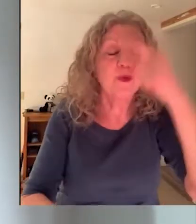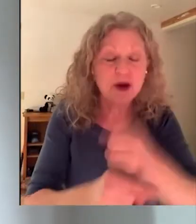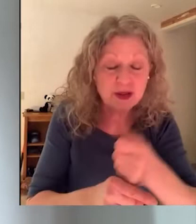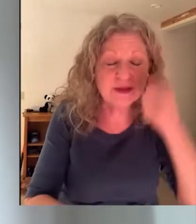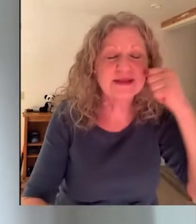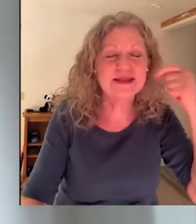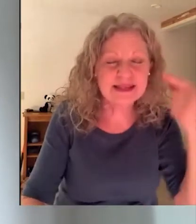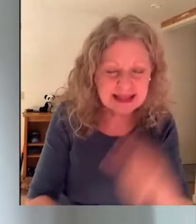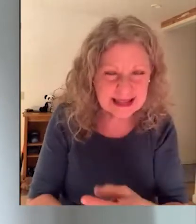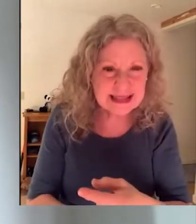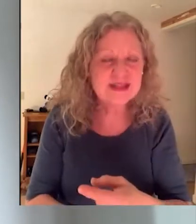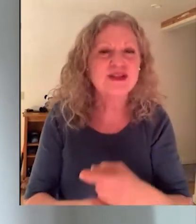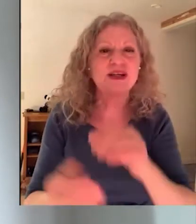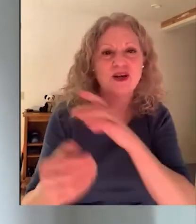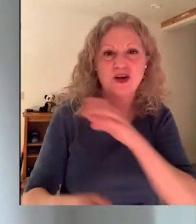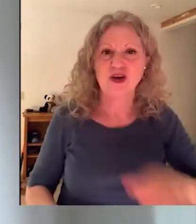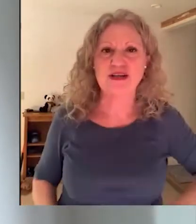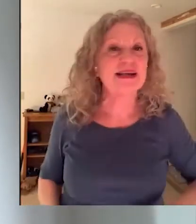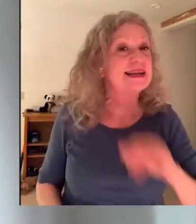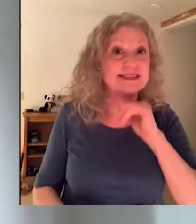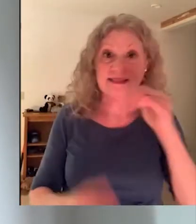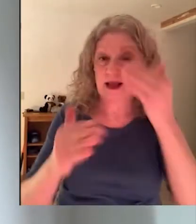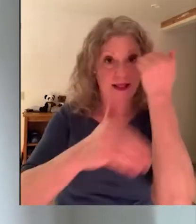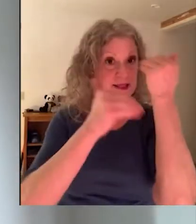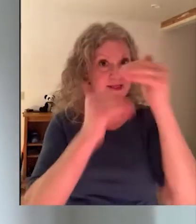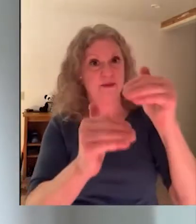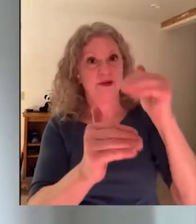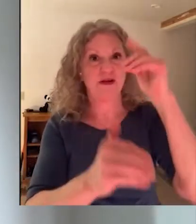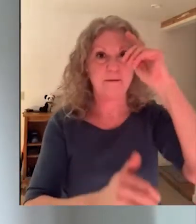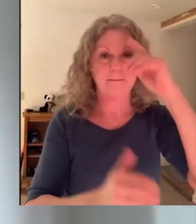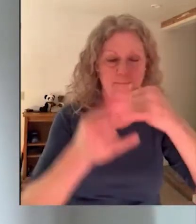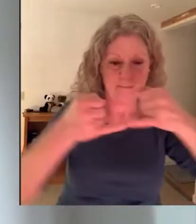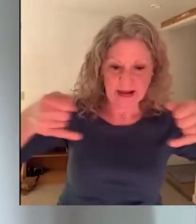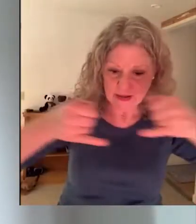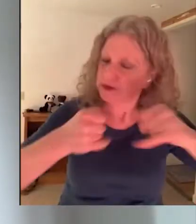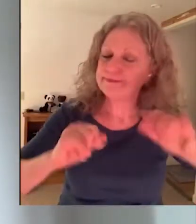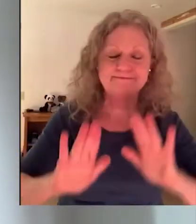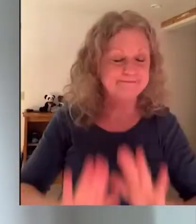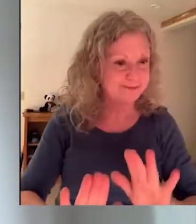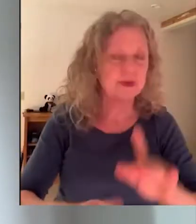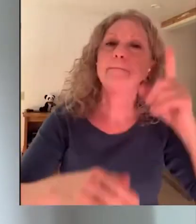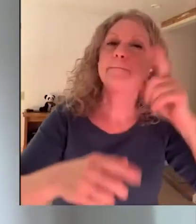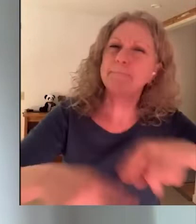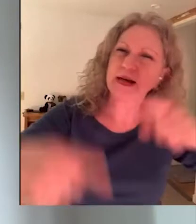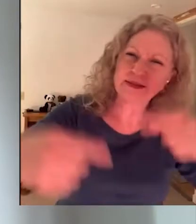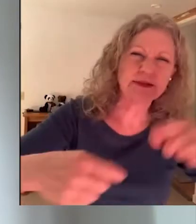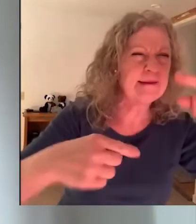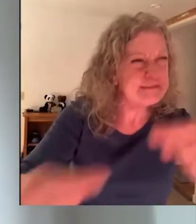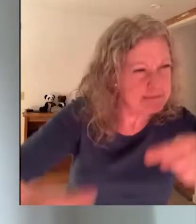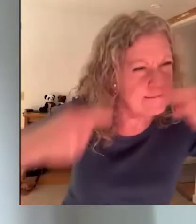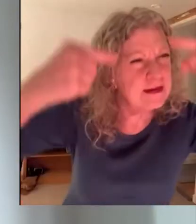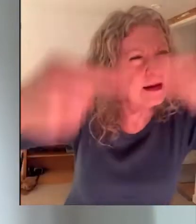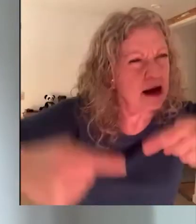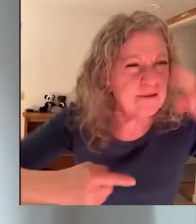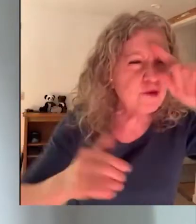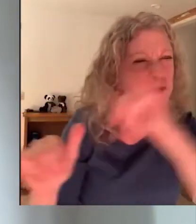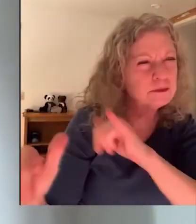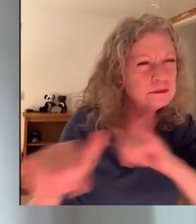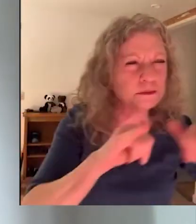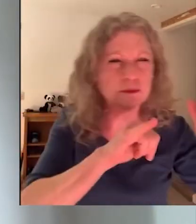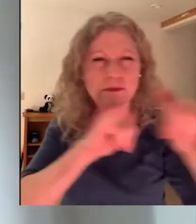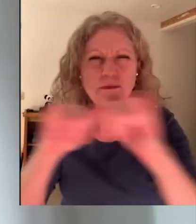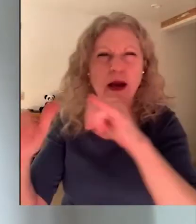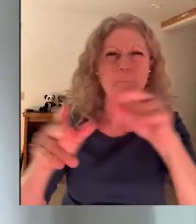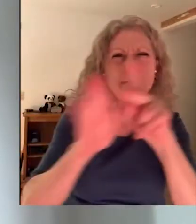not bound by geographic boundaries. We must fight for equitable policies that help